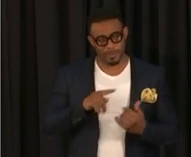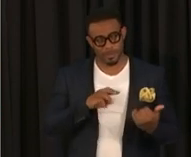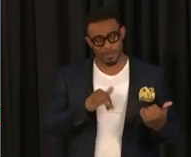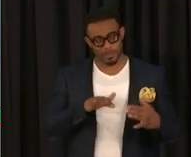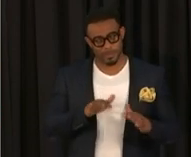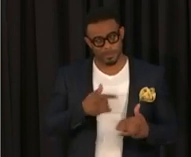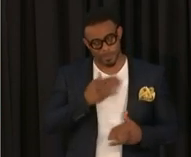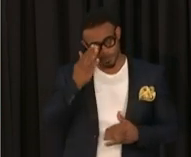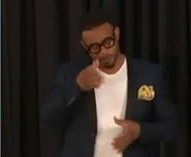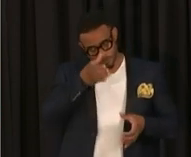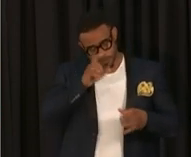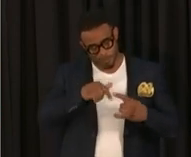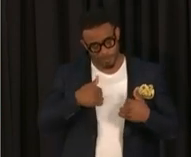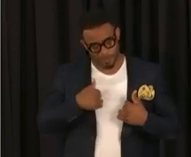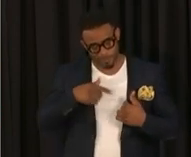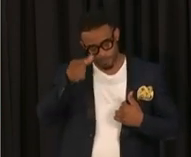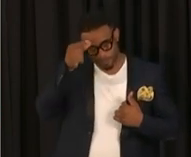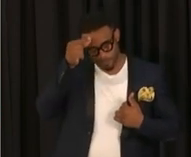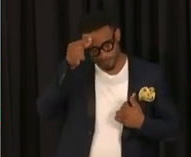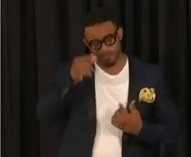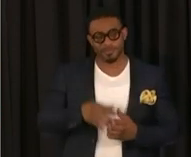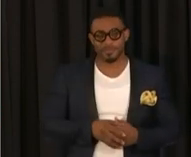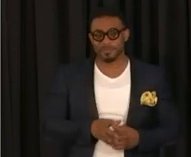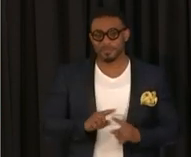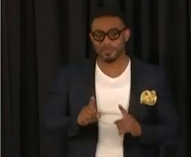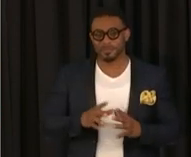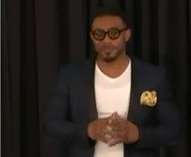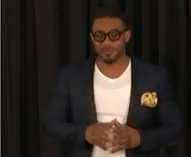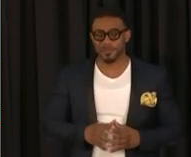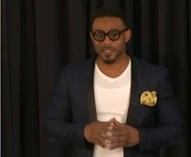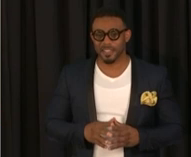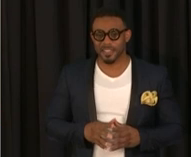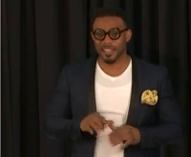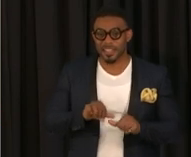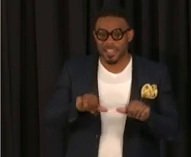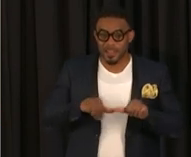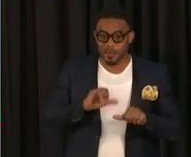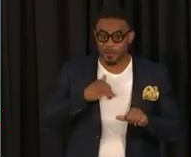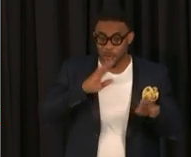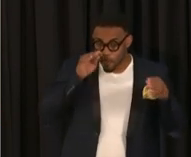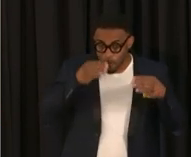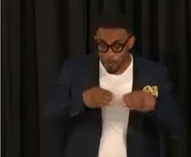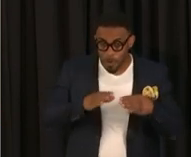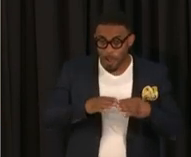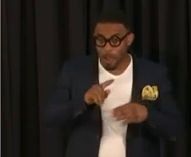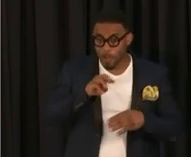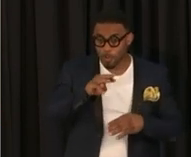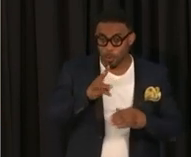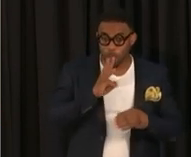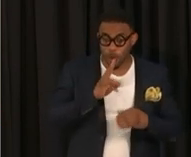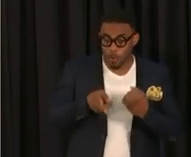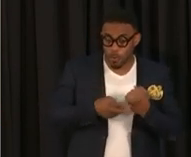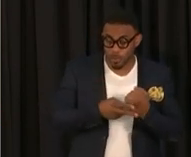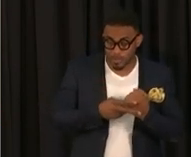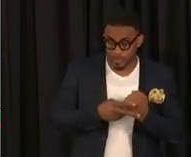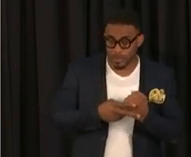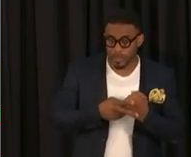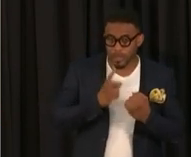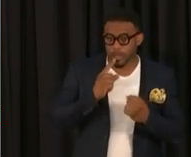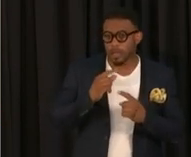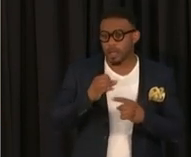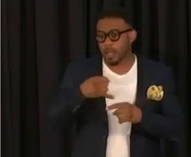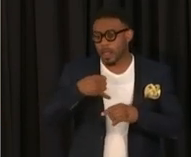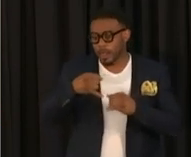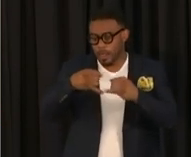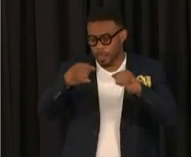when Tommy's in the room because he knows much more about it than I do, but the areas in which we're focusing on stormwater retention credits are